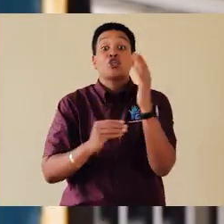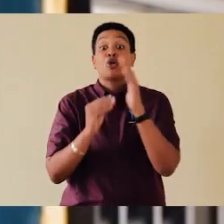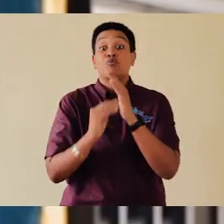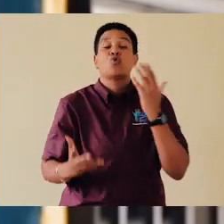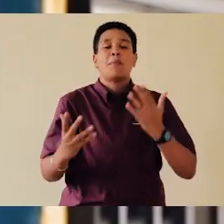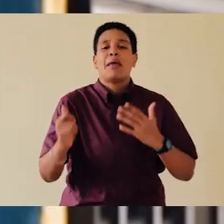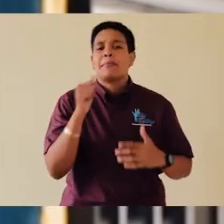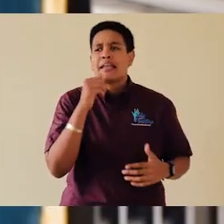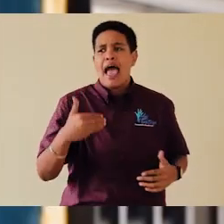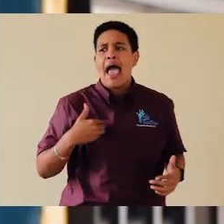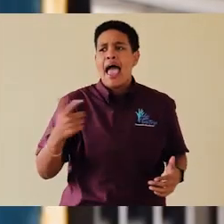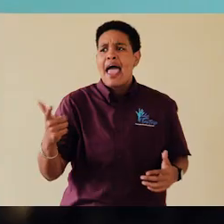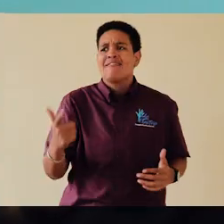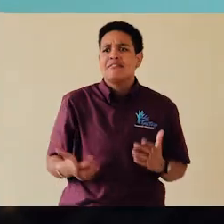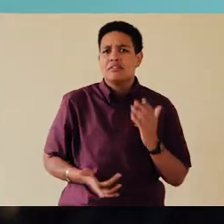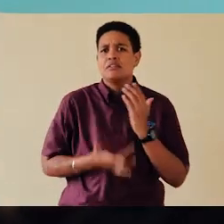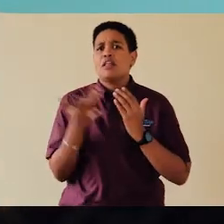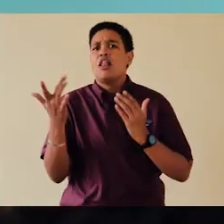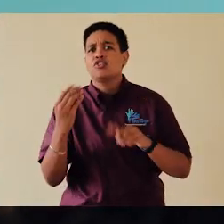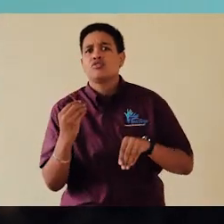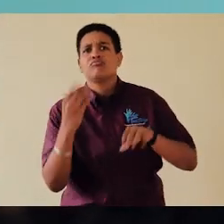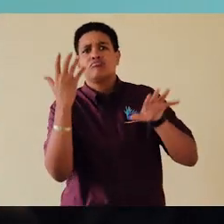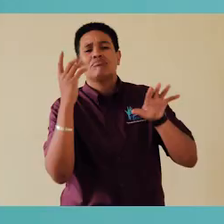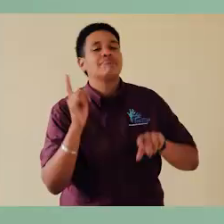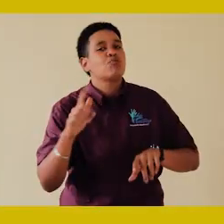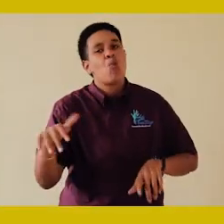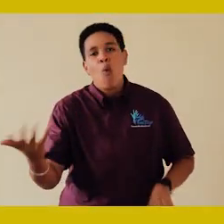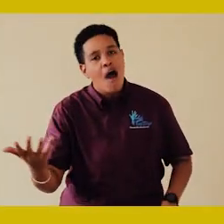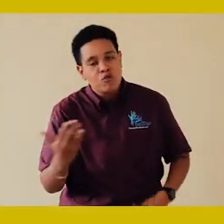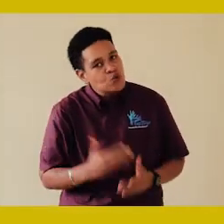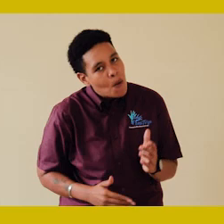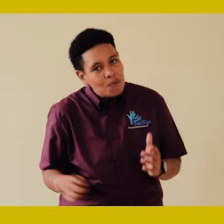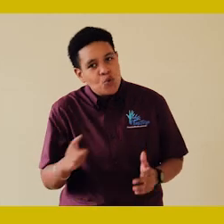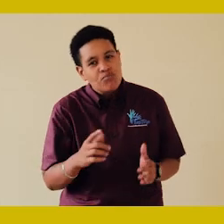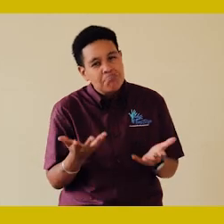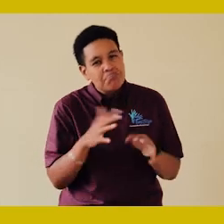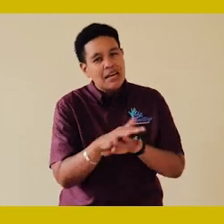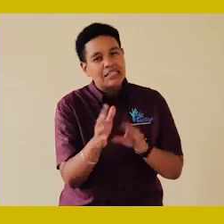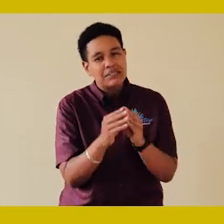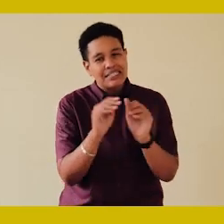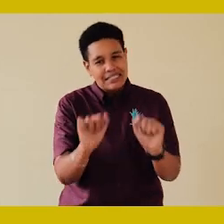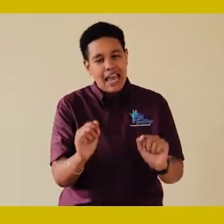students may not have the gadgets to meet on the virtual front.